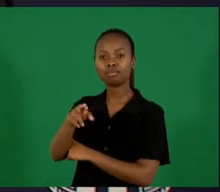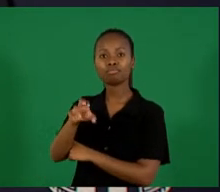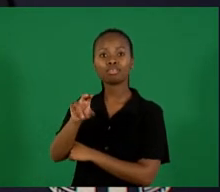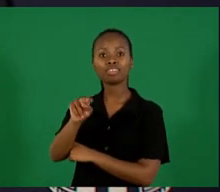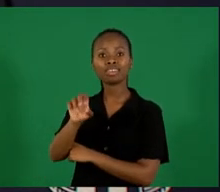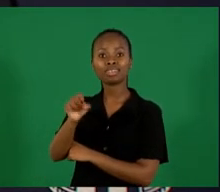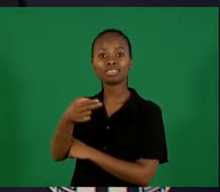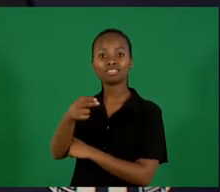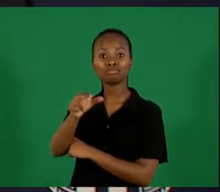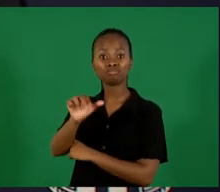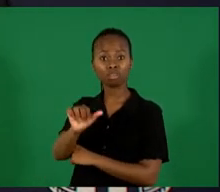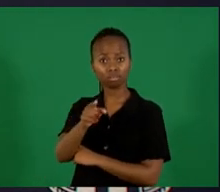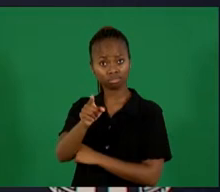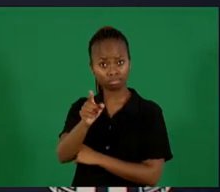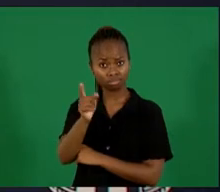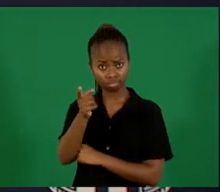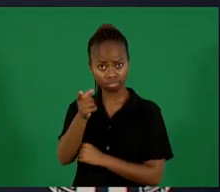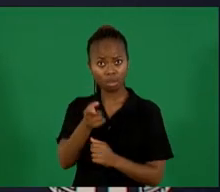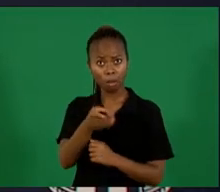are you still with us?